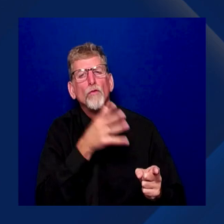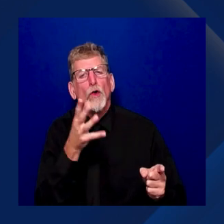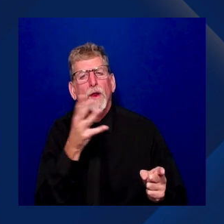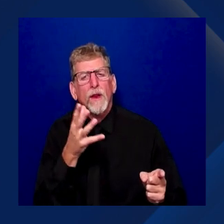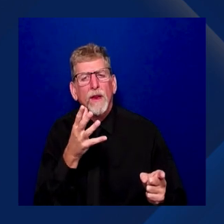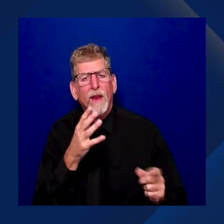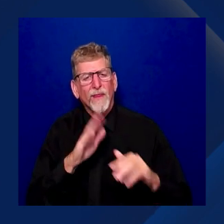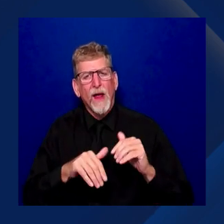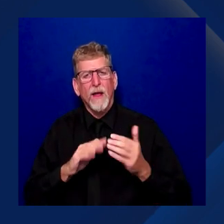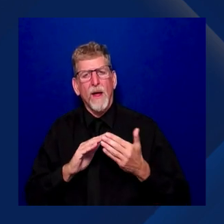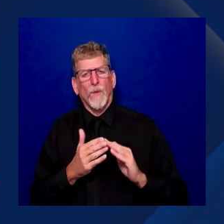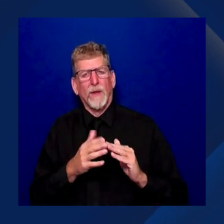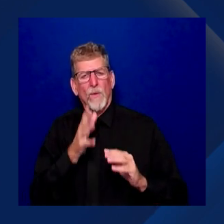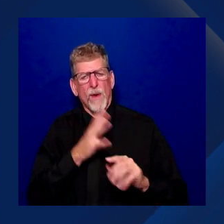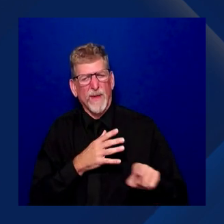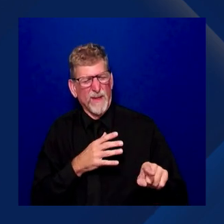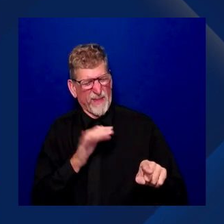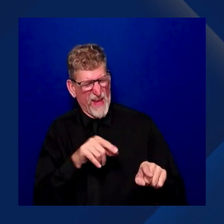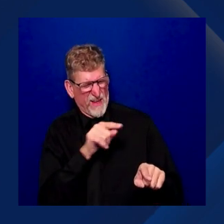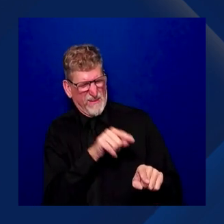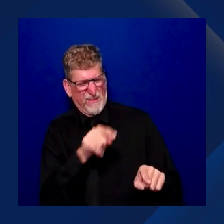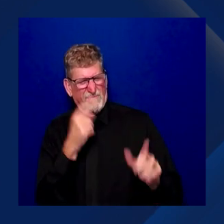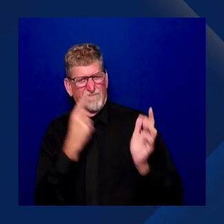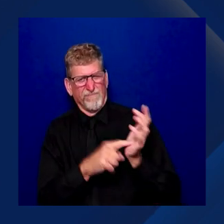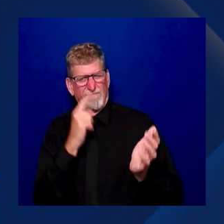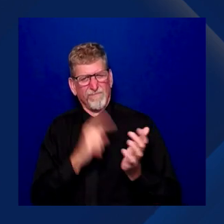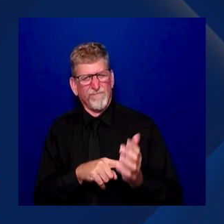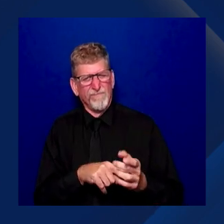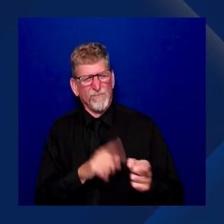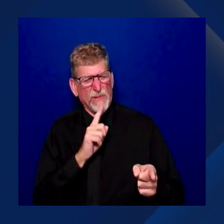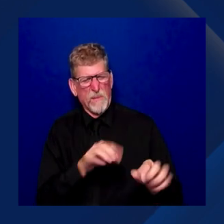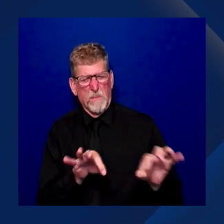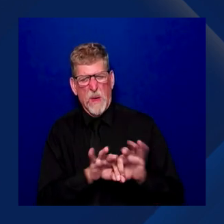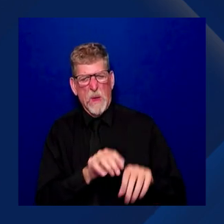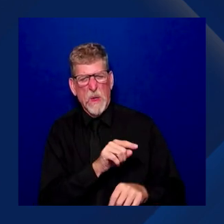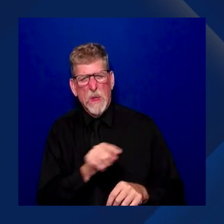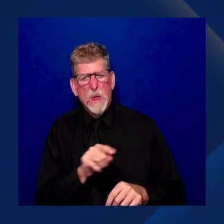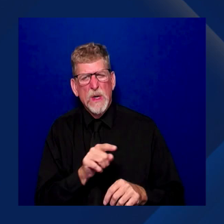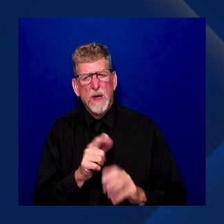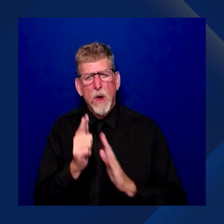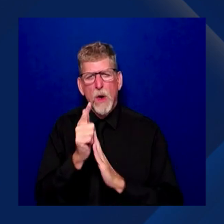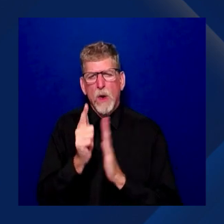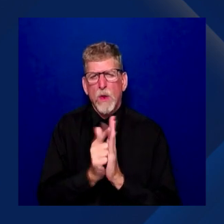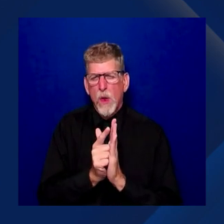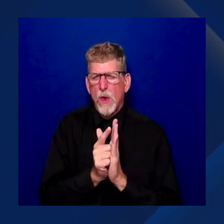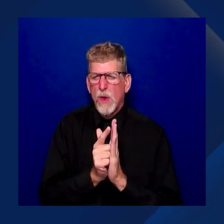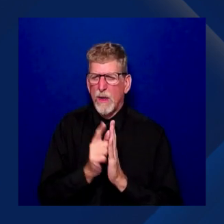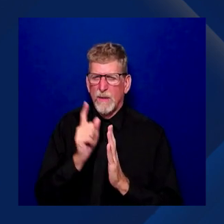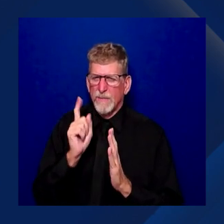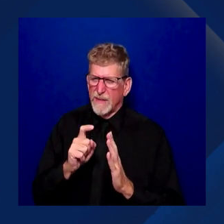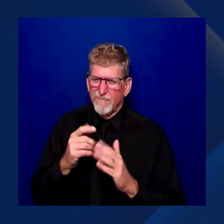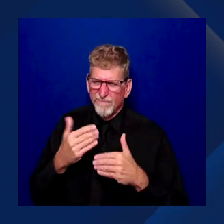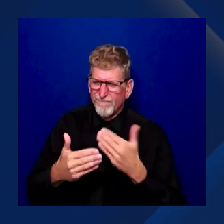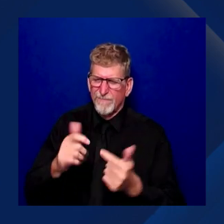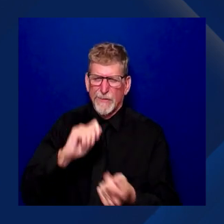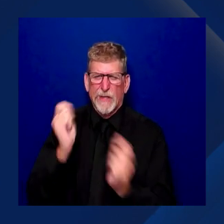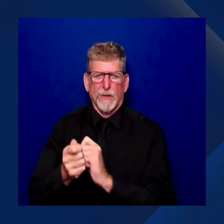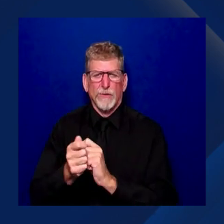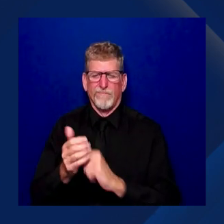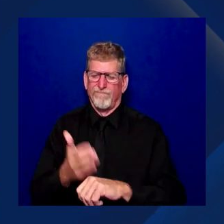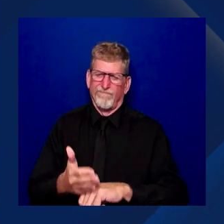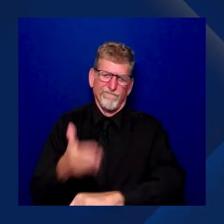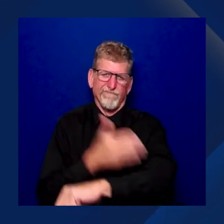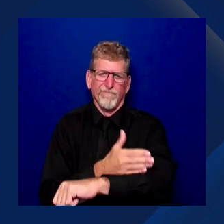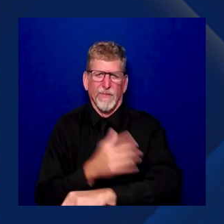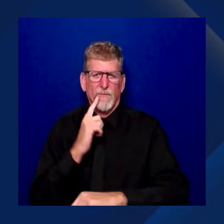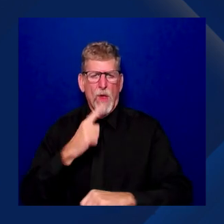to be analyzed and mandates to be enforced to change this trajectory for the future of our people. Strict adherence and awareness of